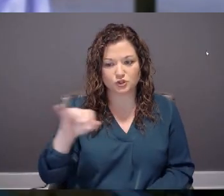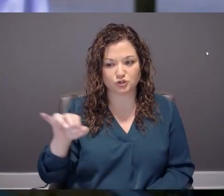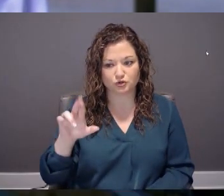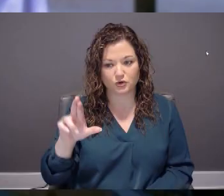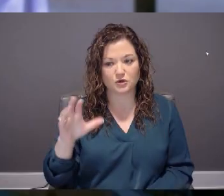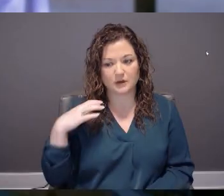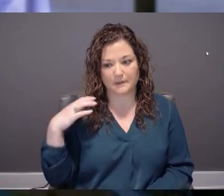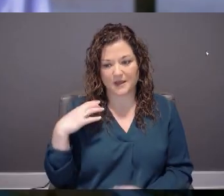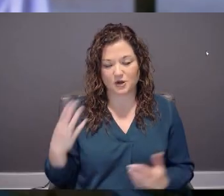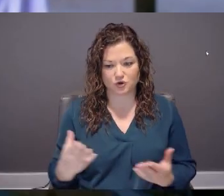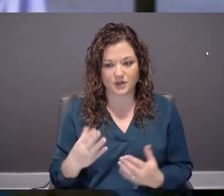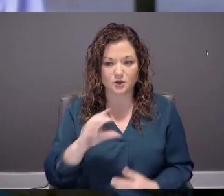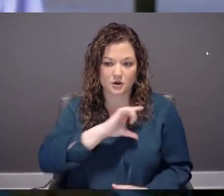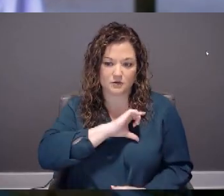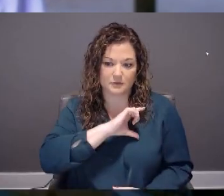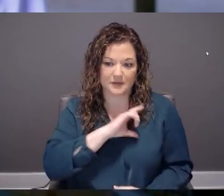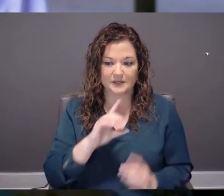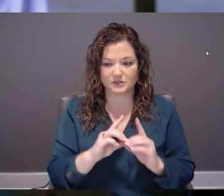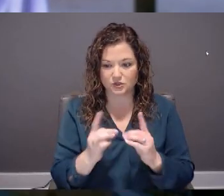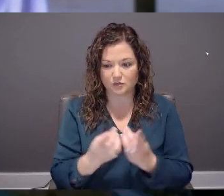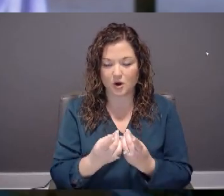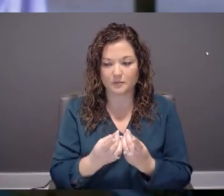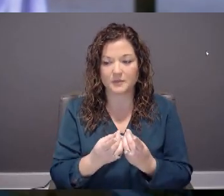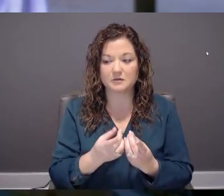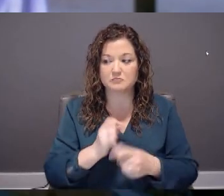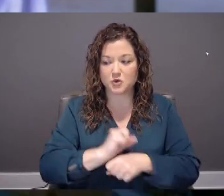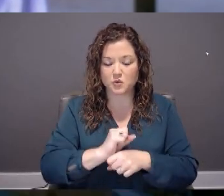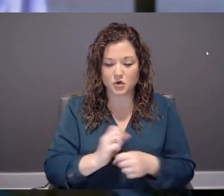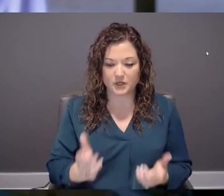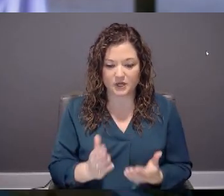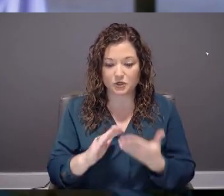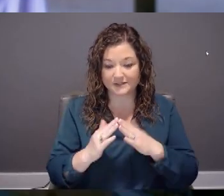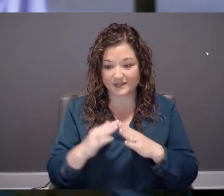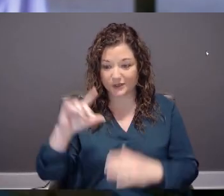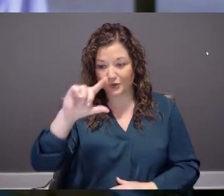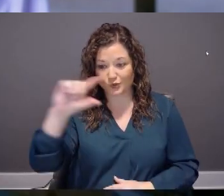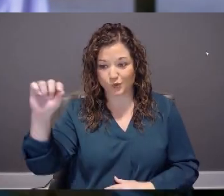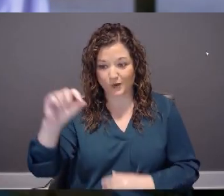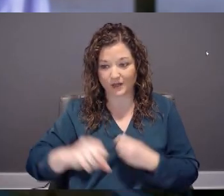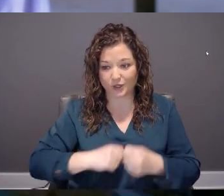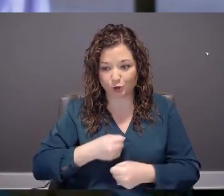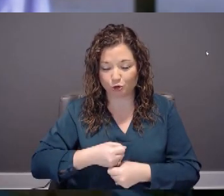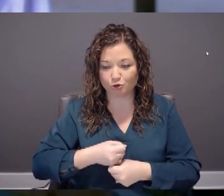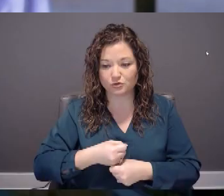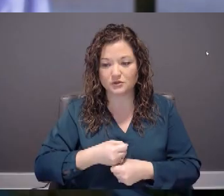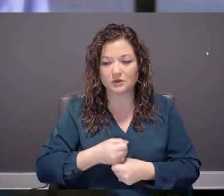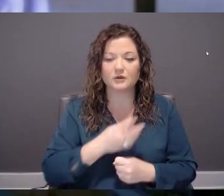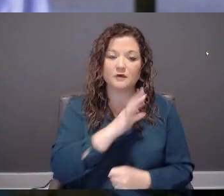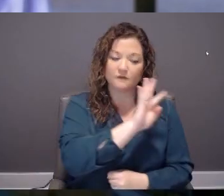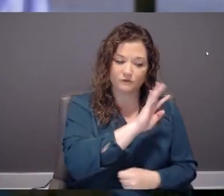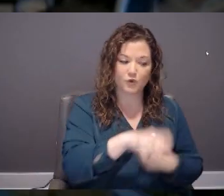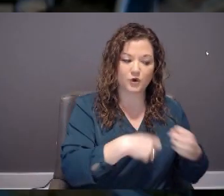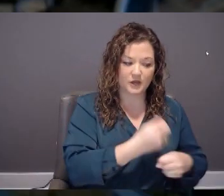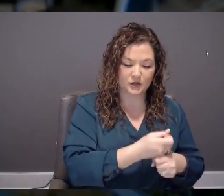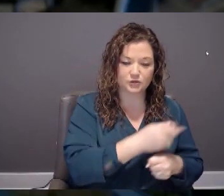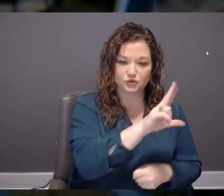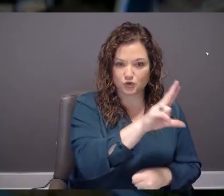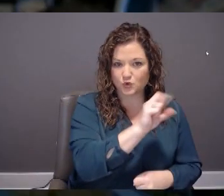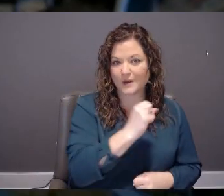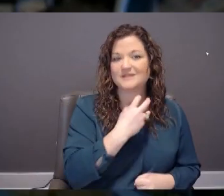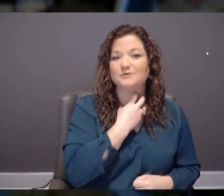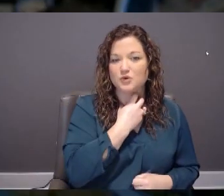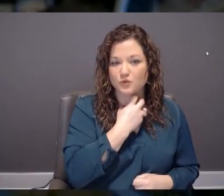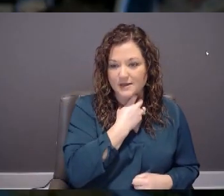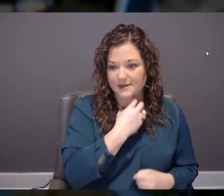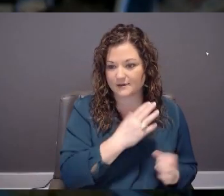Waco Police Department. I've been with the city for 20 years now, and I served 4 years in the United States Marine Corps. Hi, I'm